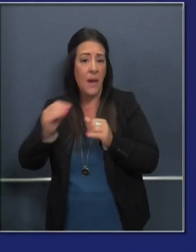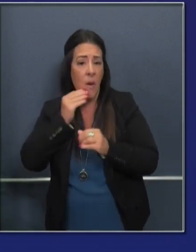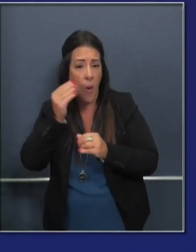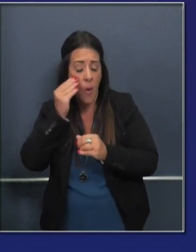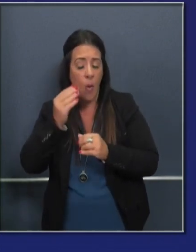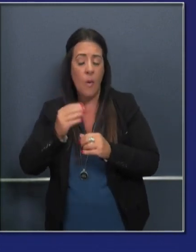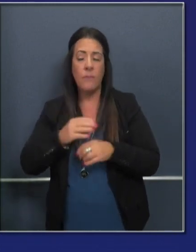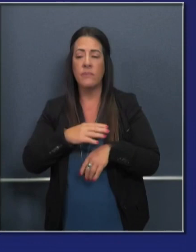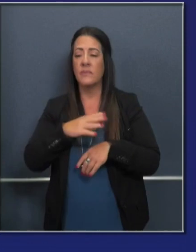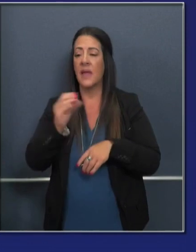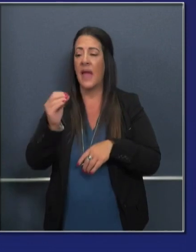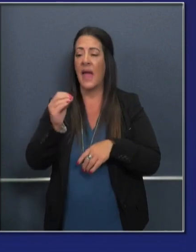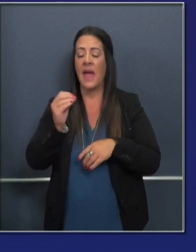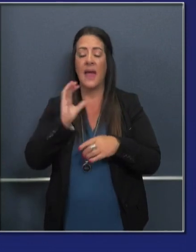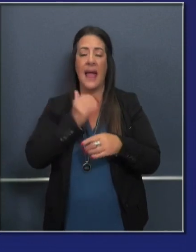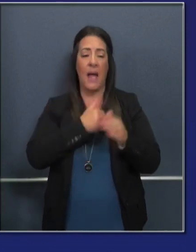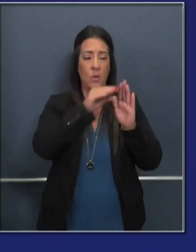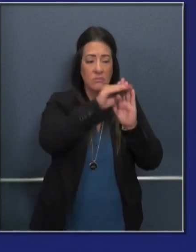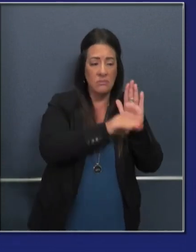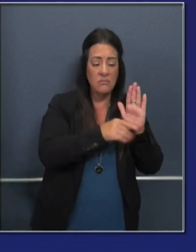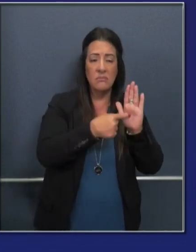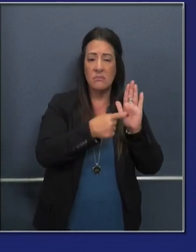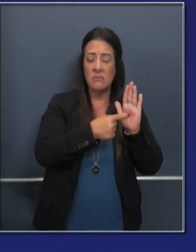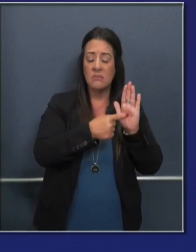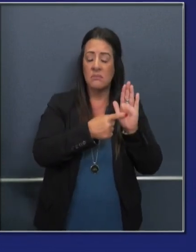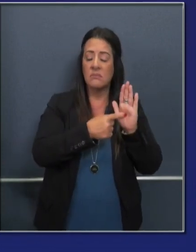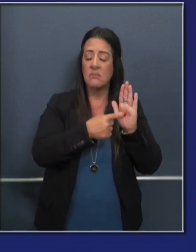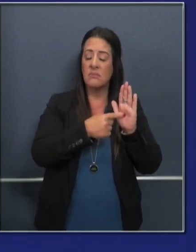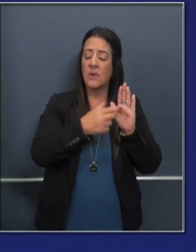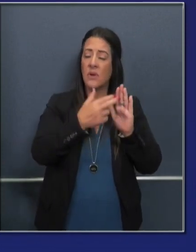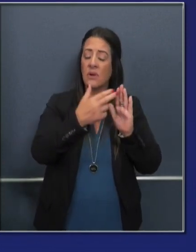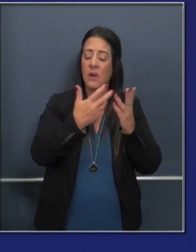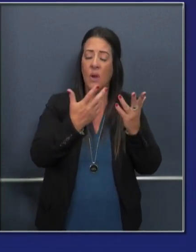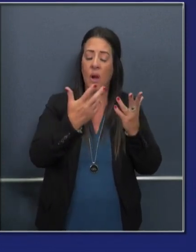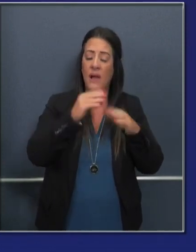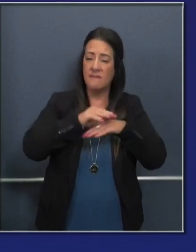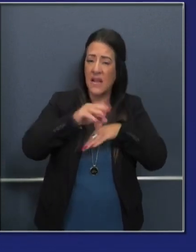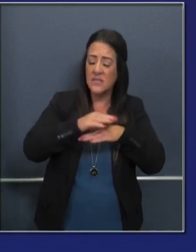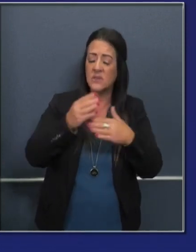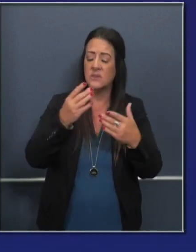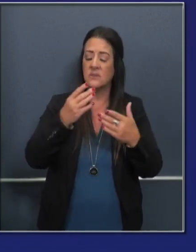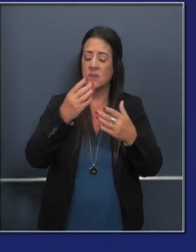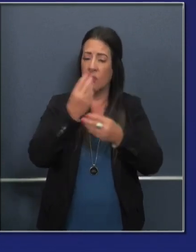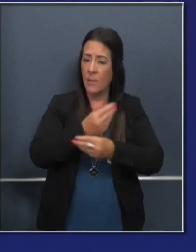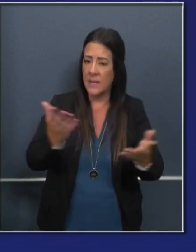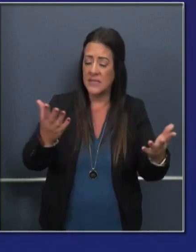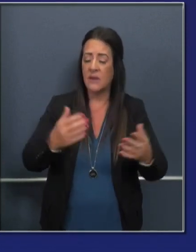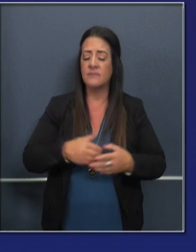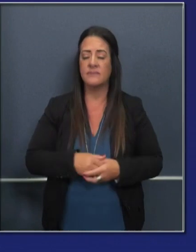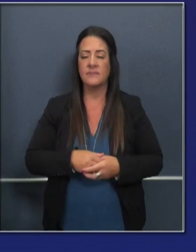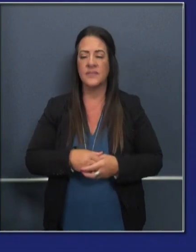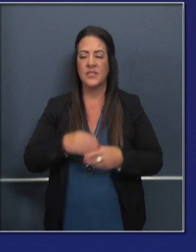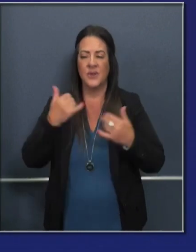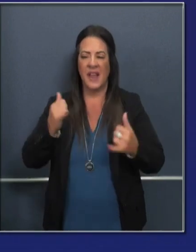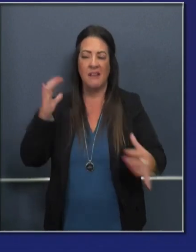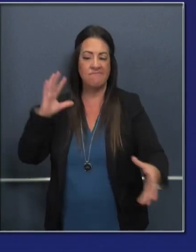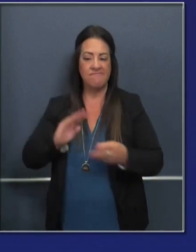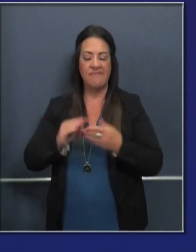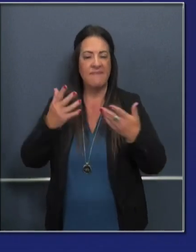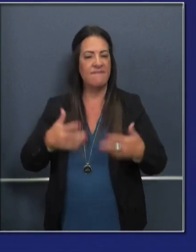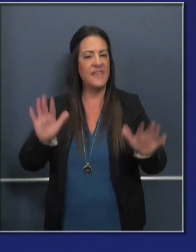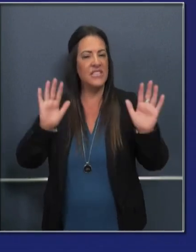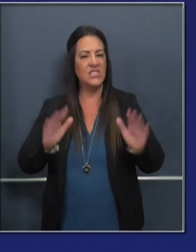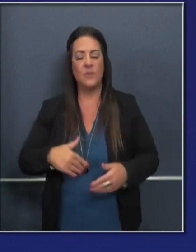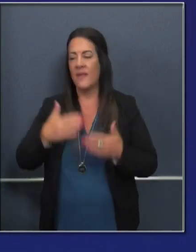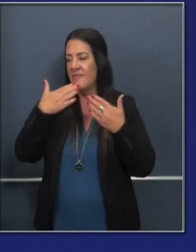and the guidance that we put out. So that's an update on where we are. I just want to again thank DJ and Mike for